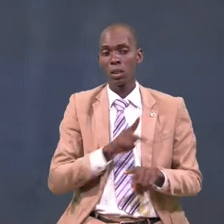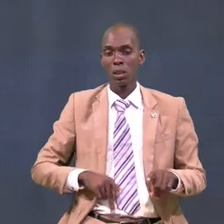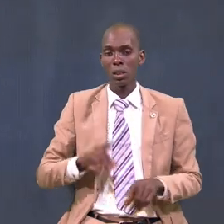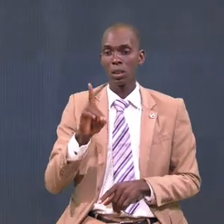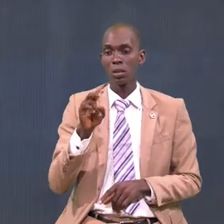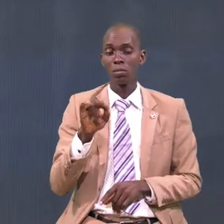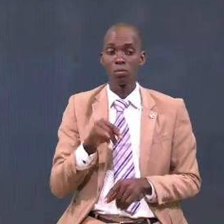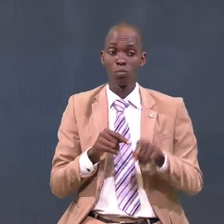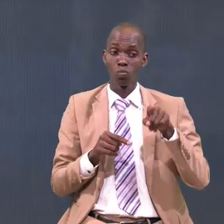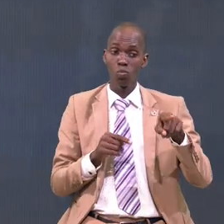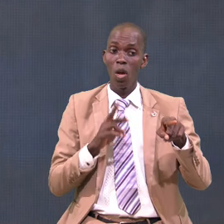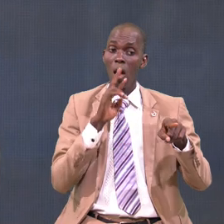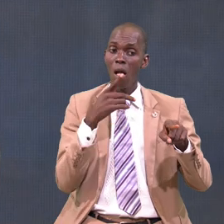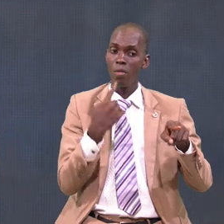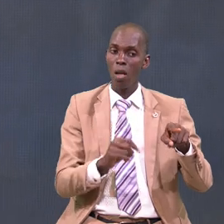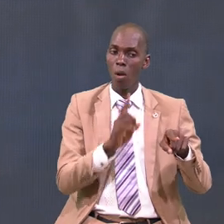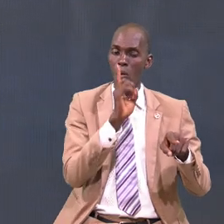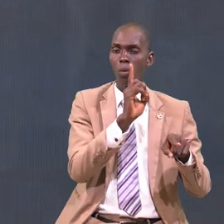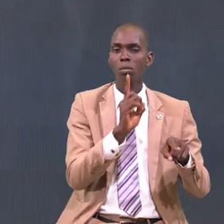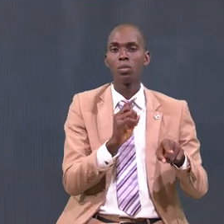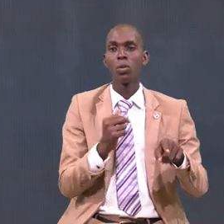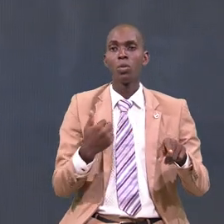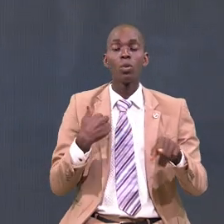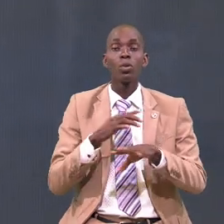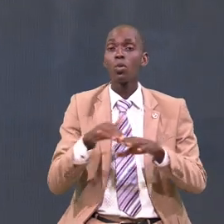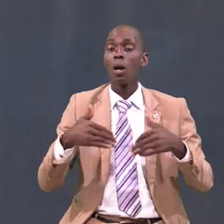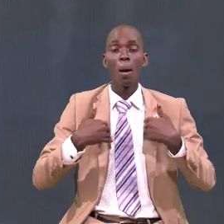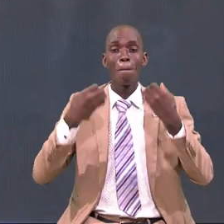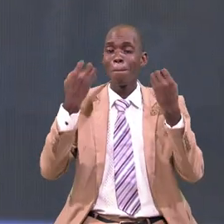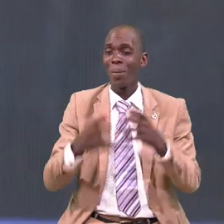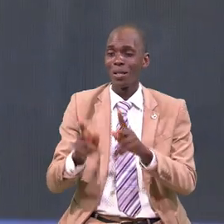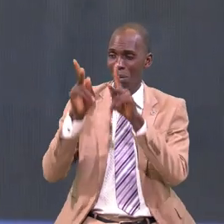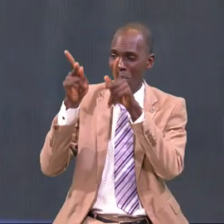There are not many Nathans in the pulpit today.